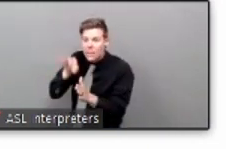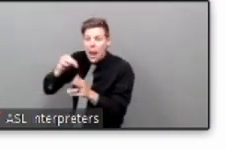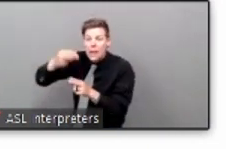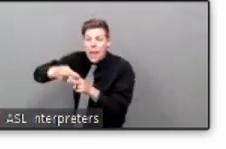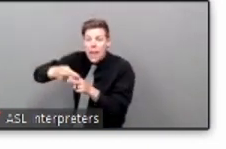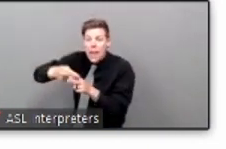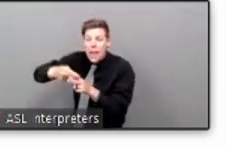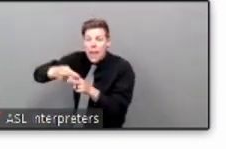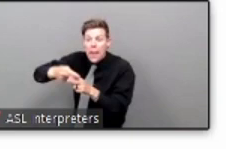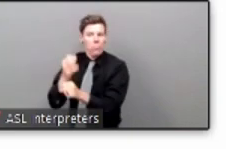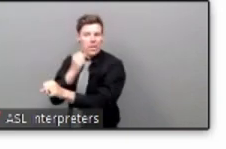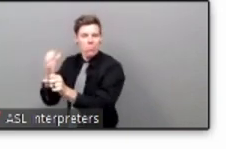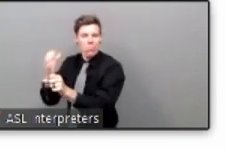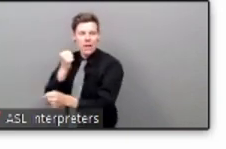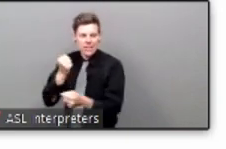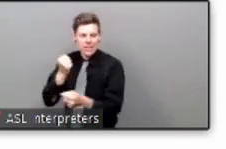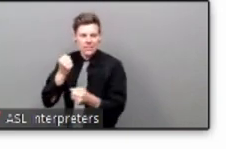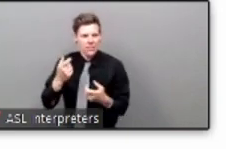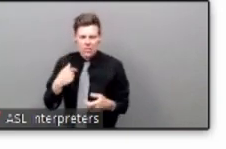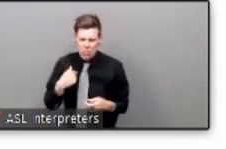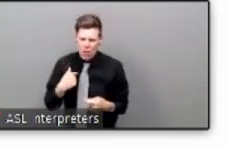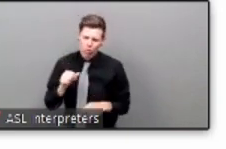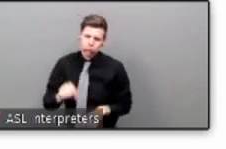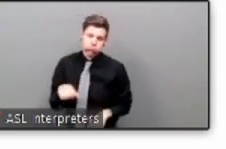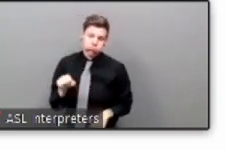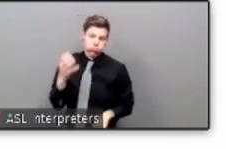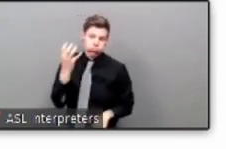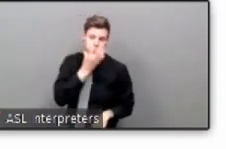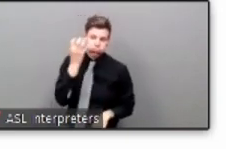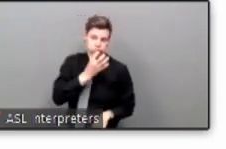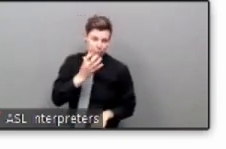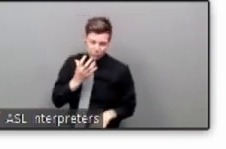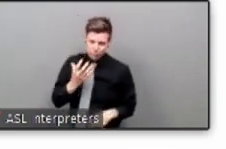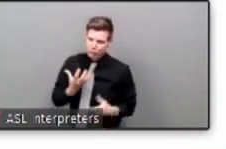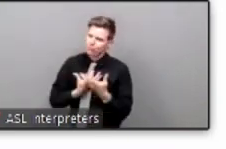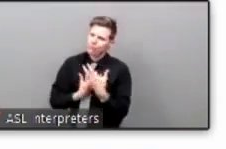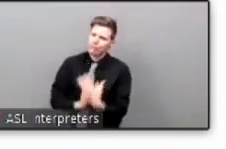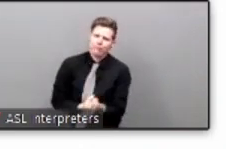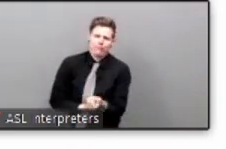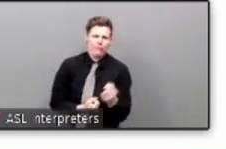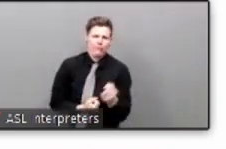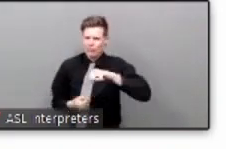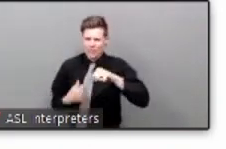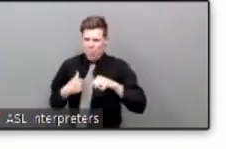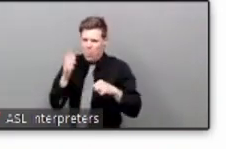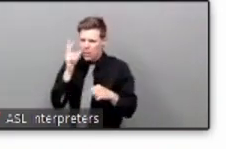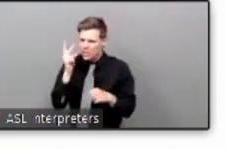only 4.2% and 2 weeks away. Next slide, please.